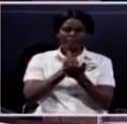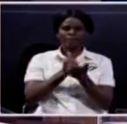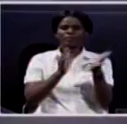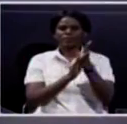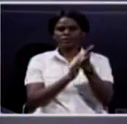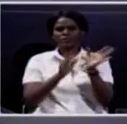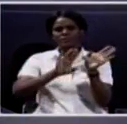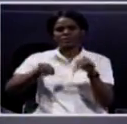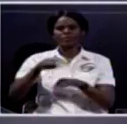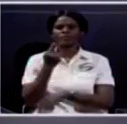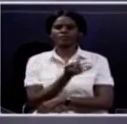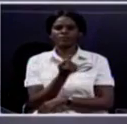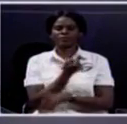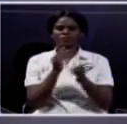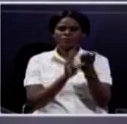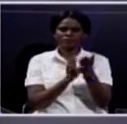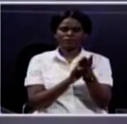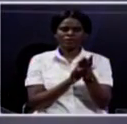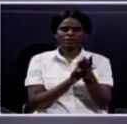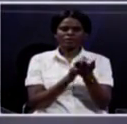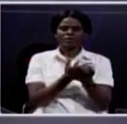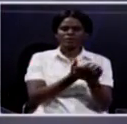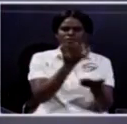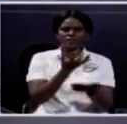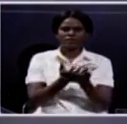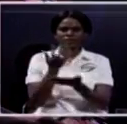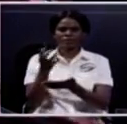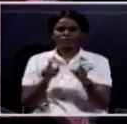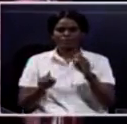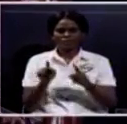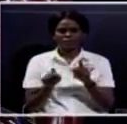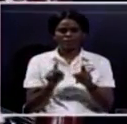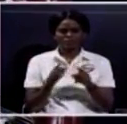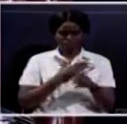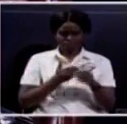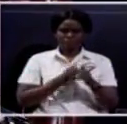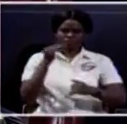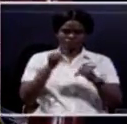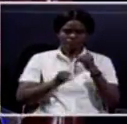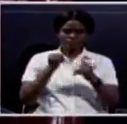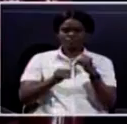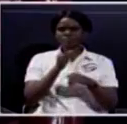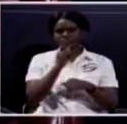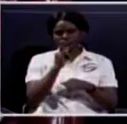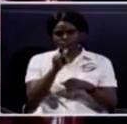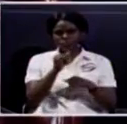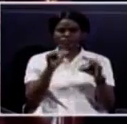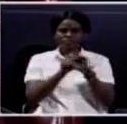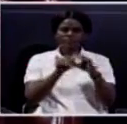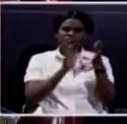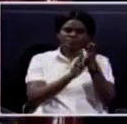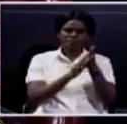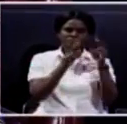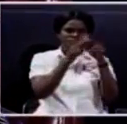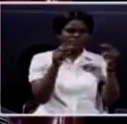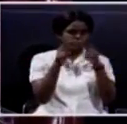them alone, and these are the schools where the upper Mwambas are going. By the way, I didn't conclude on the, we are saying in the day secondary schools in the rural areas